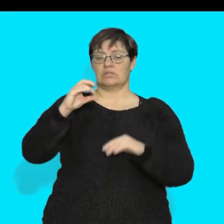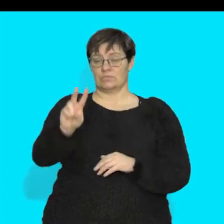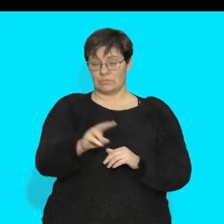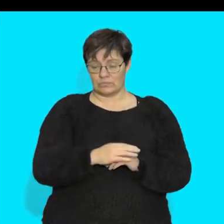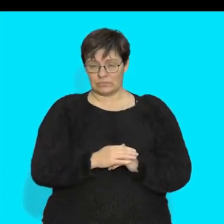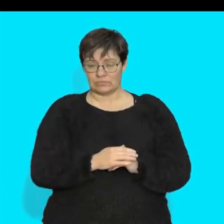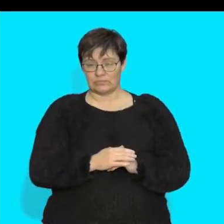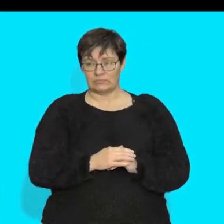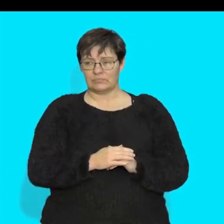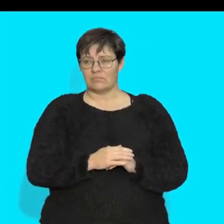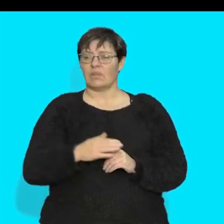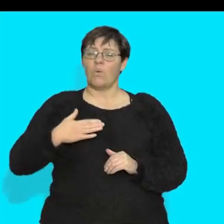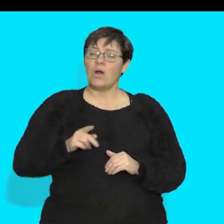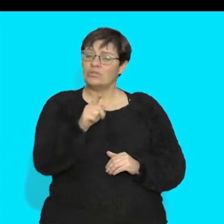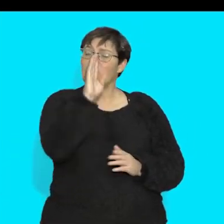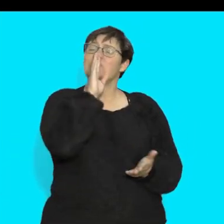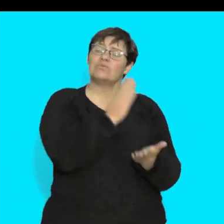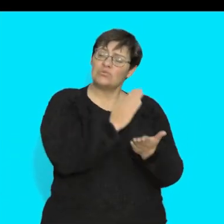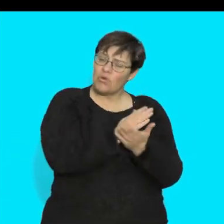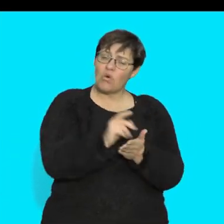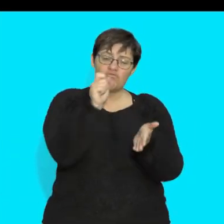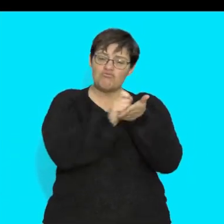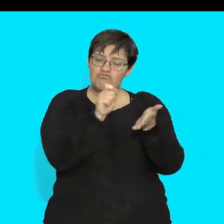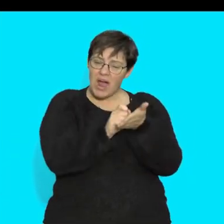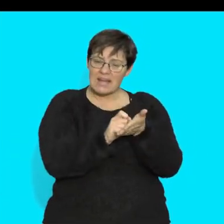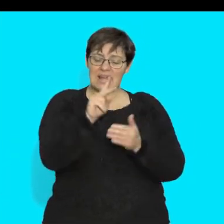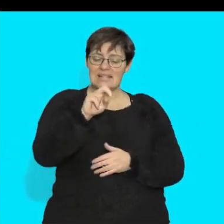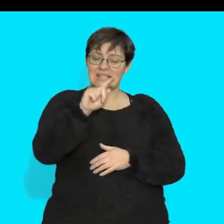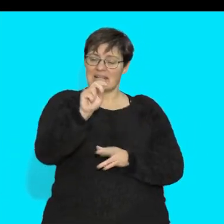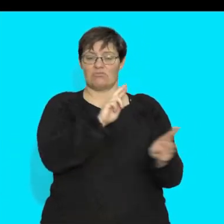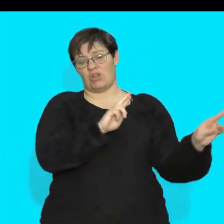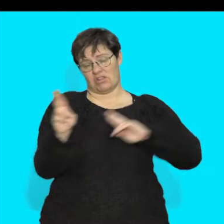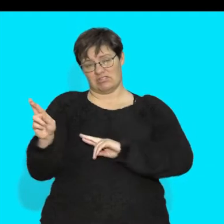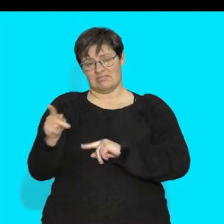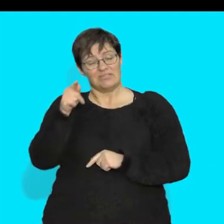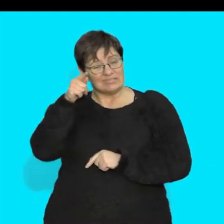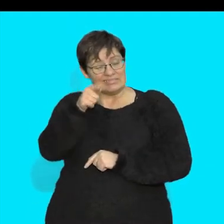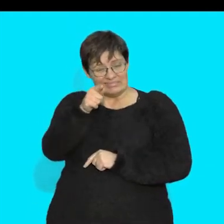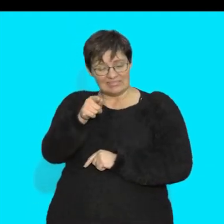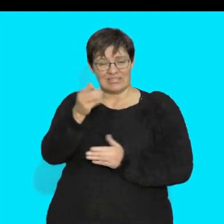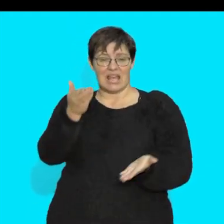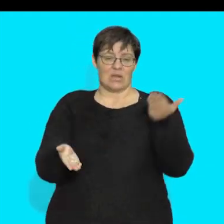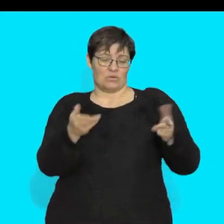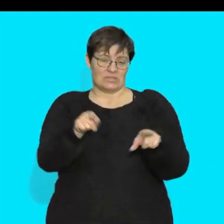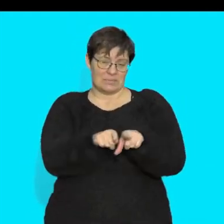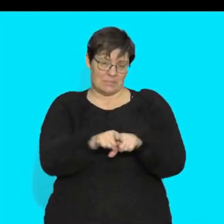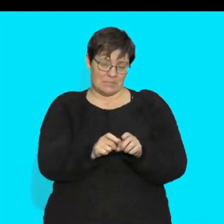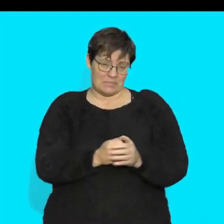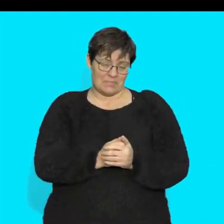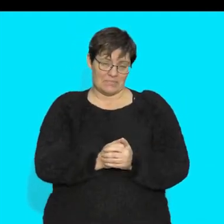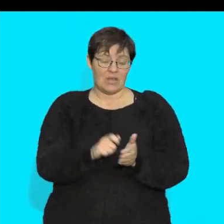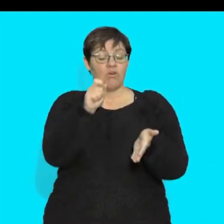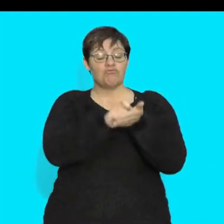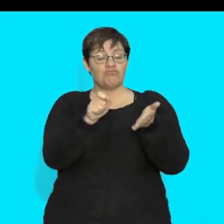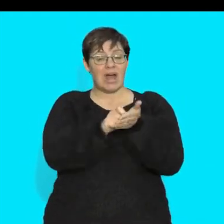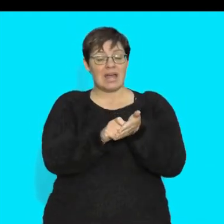our pure copper. So guys, I want you to make sure that you can write the net reaction for this particular